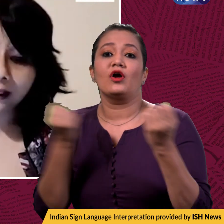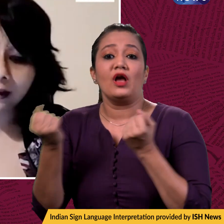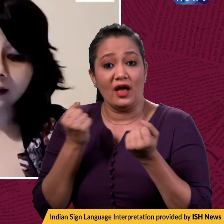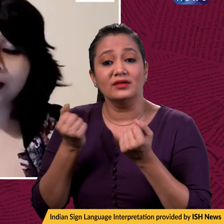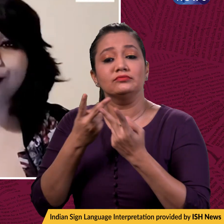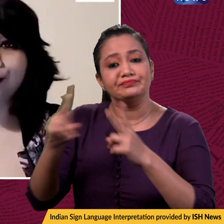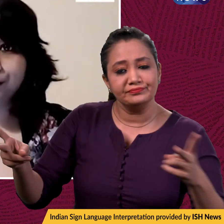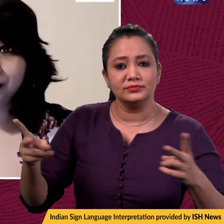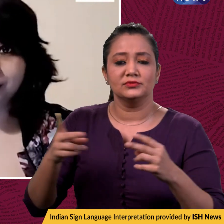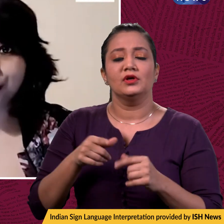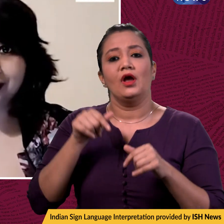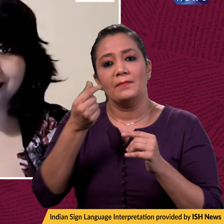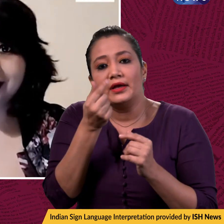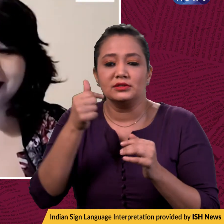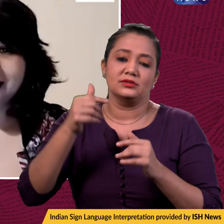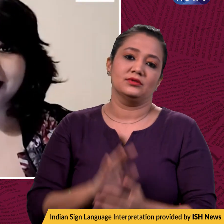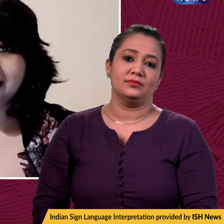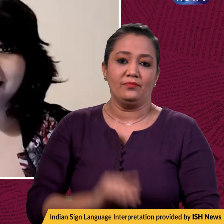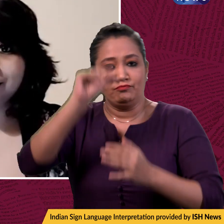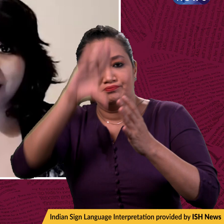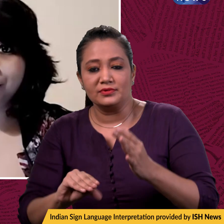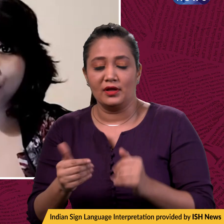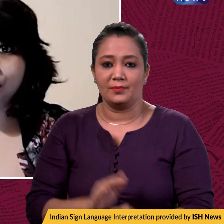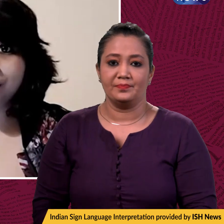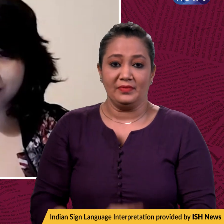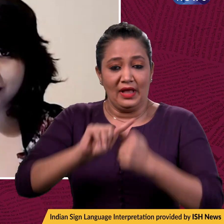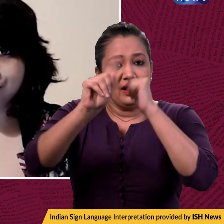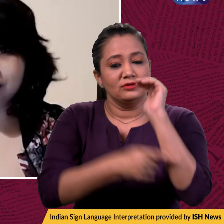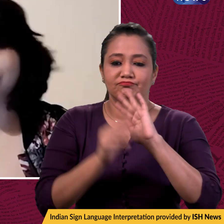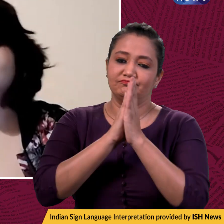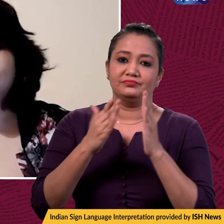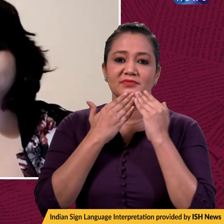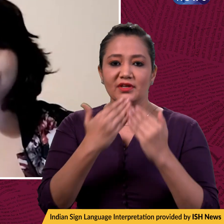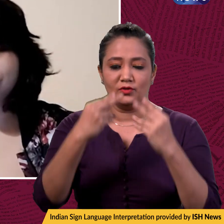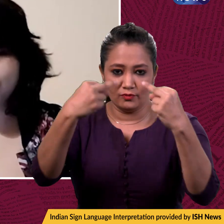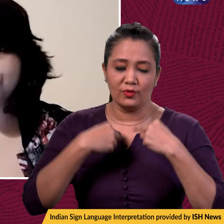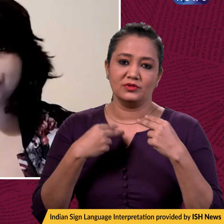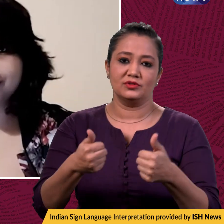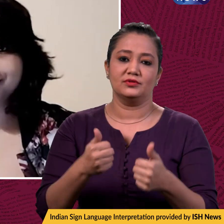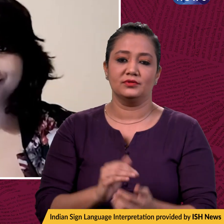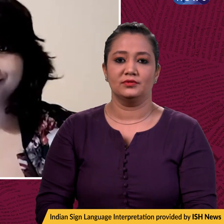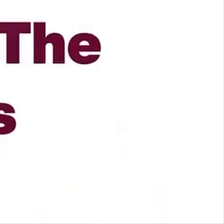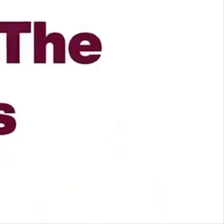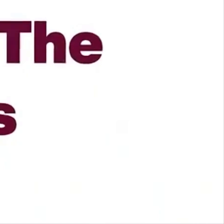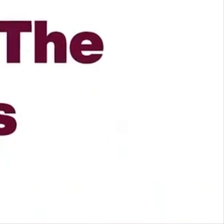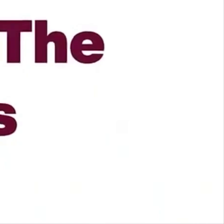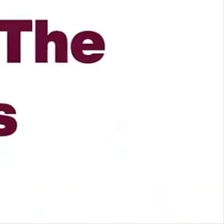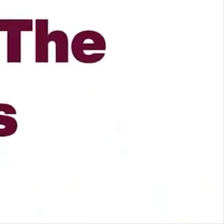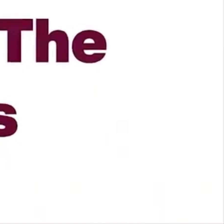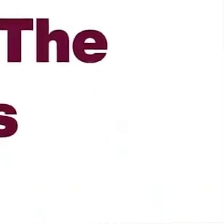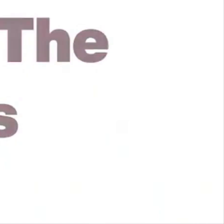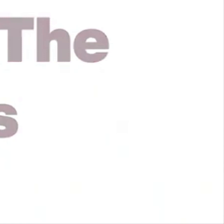for four-wheelers on the base price. That's the wrap on Just the News. Thank you so much for watching.